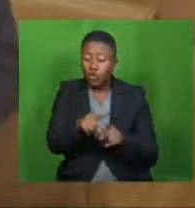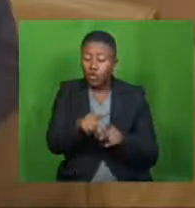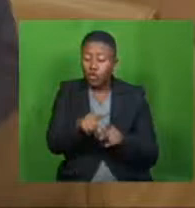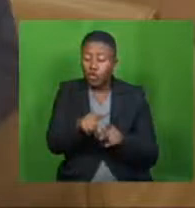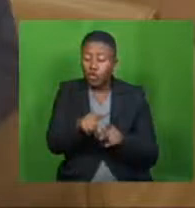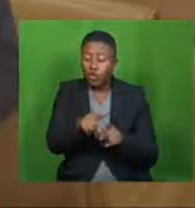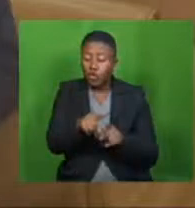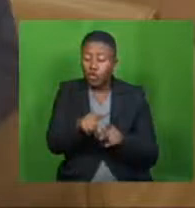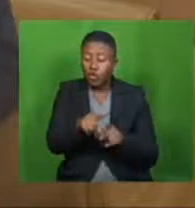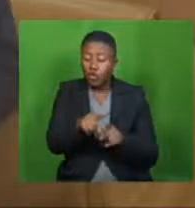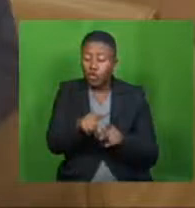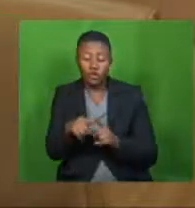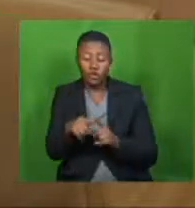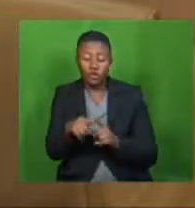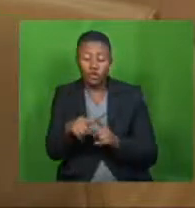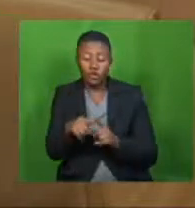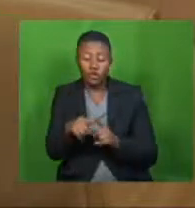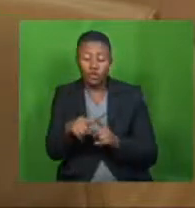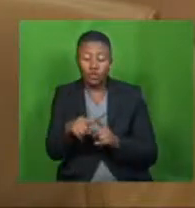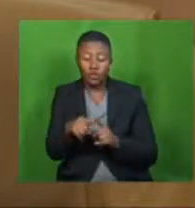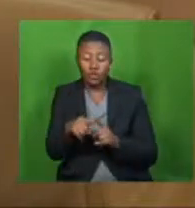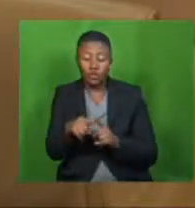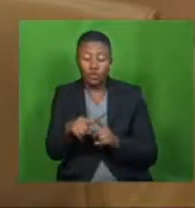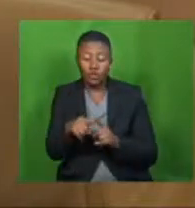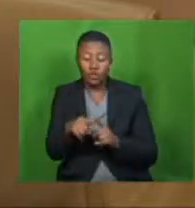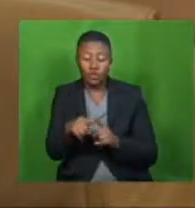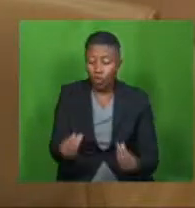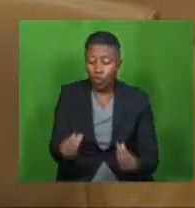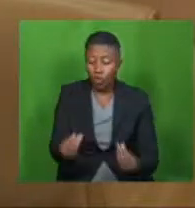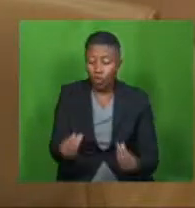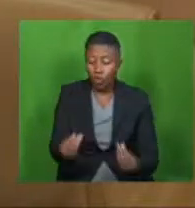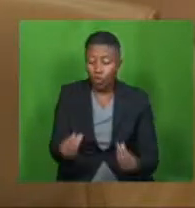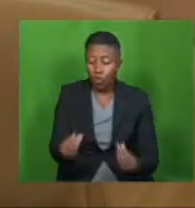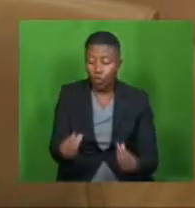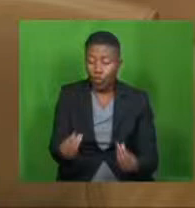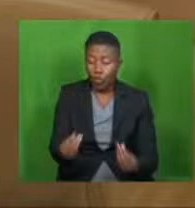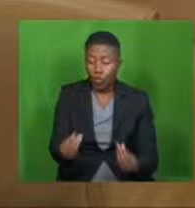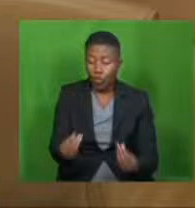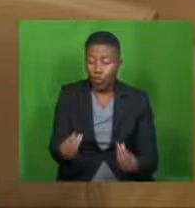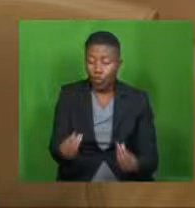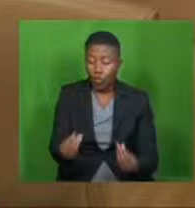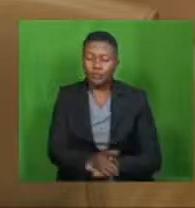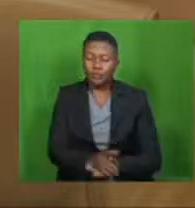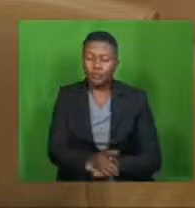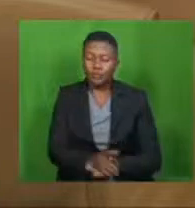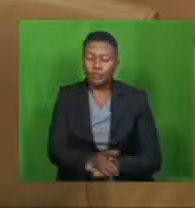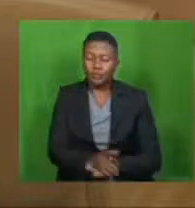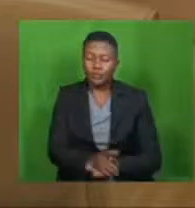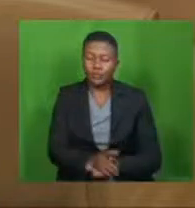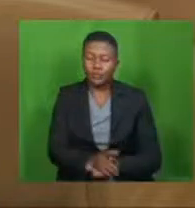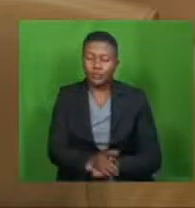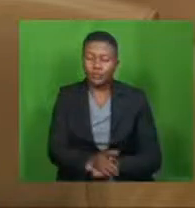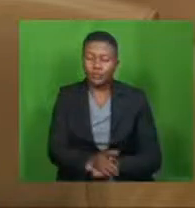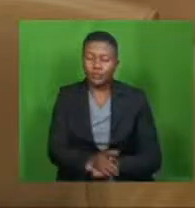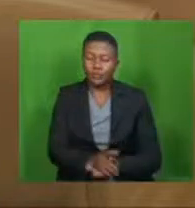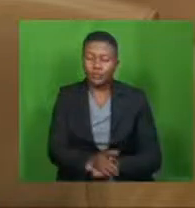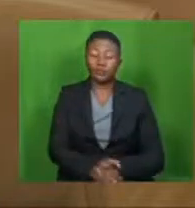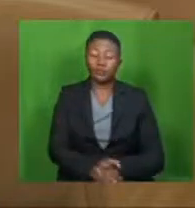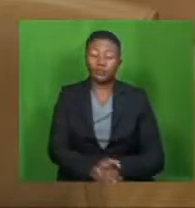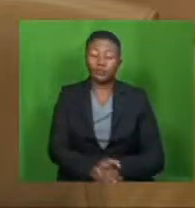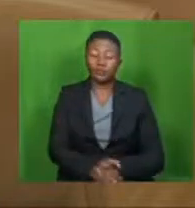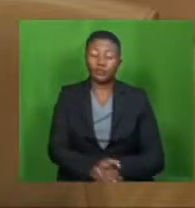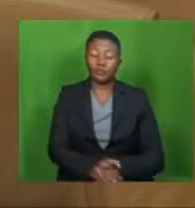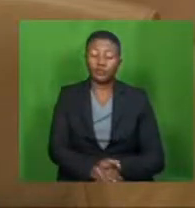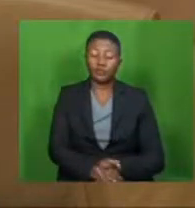some moisture for these trees that we plant. Again, Mr. Speaker, in concluding, I'll commend the